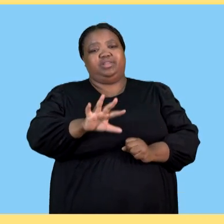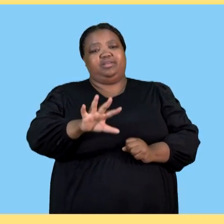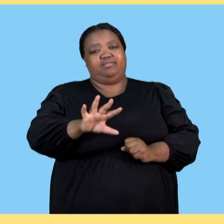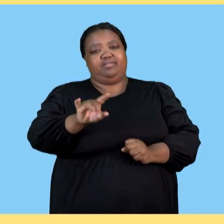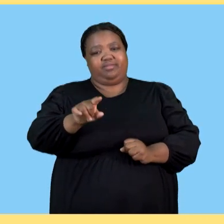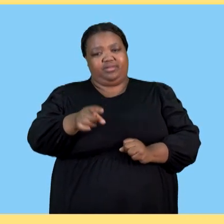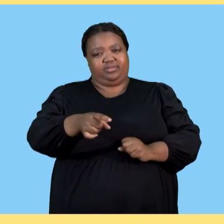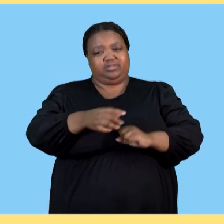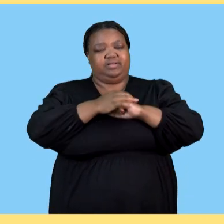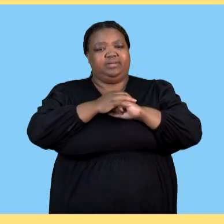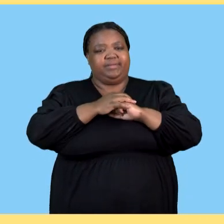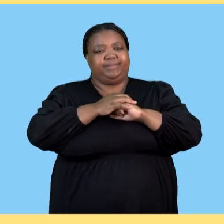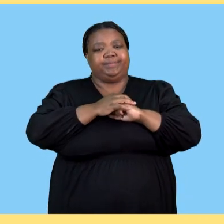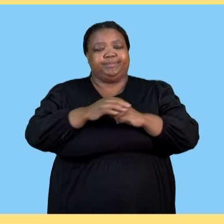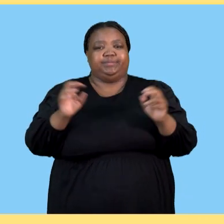again